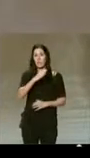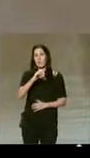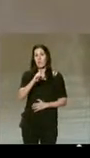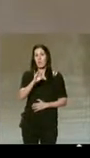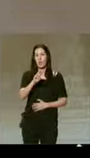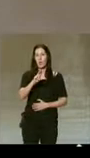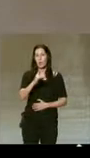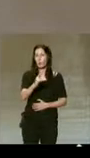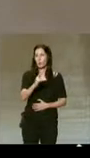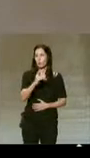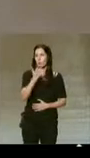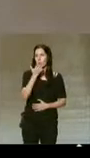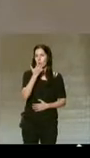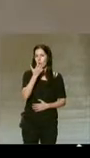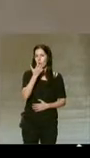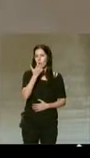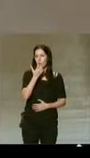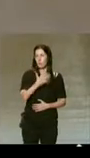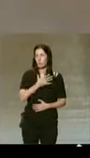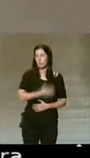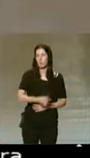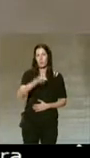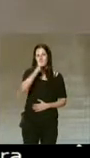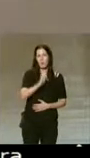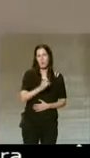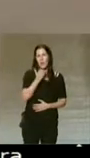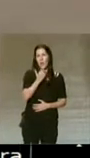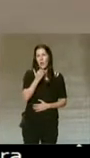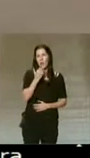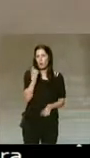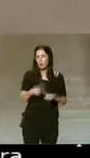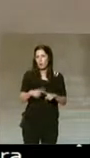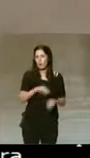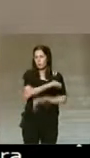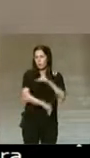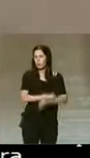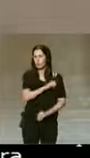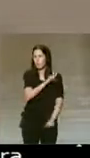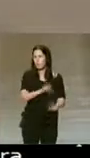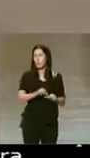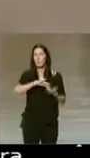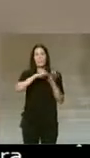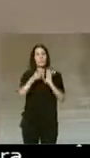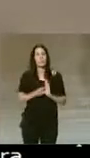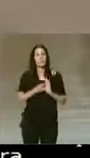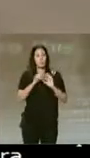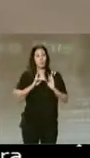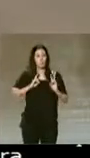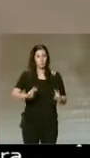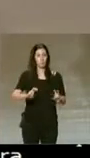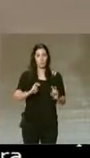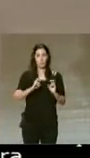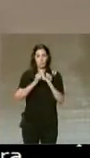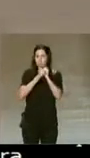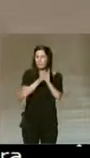in terms of cloud, if you ask me what were the best practices, perhaps the methodology